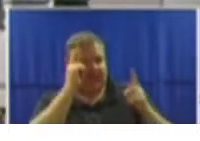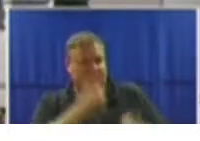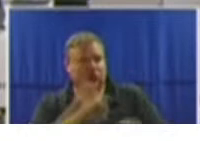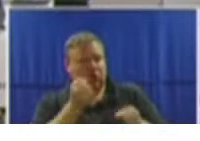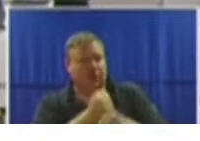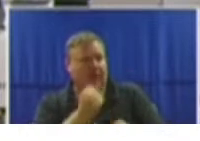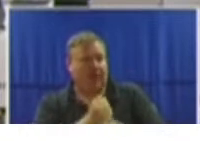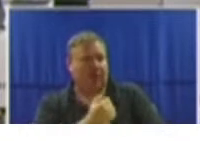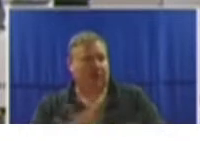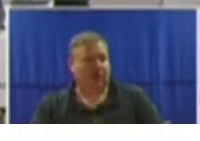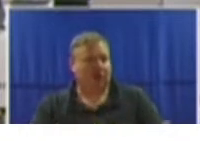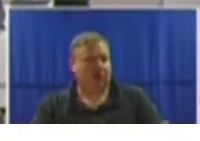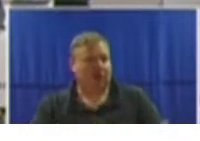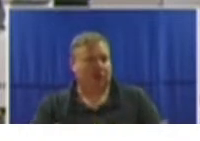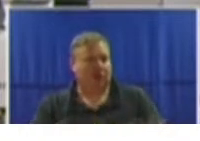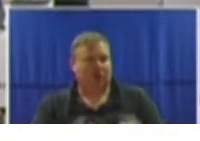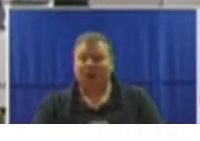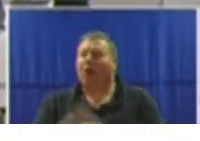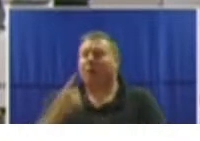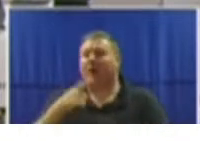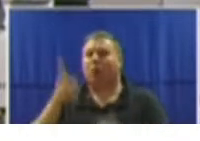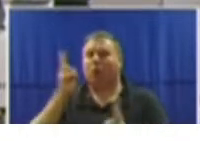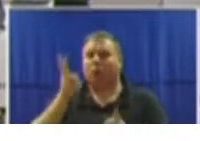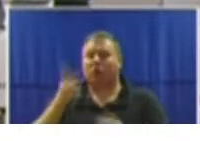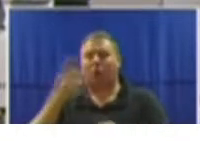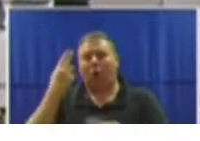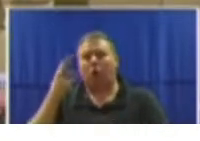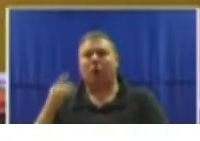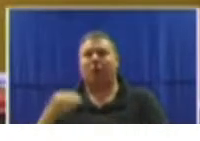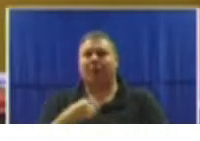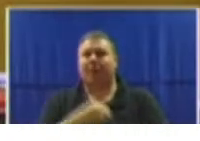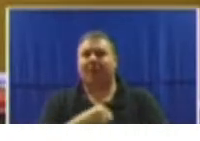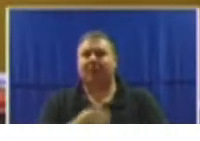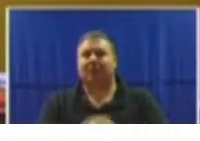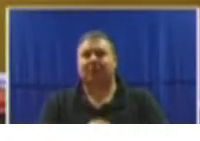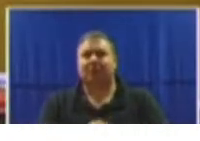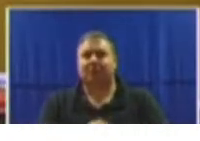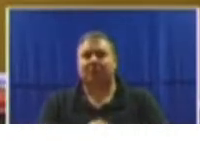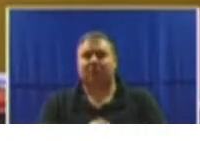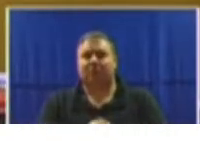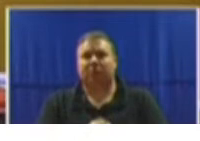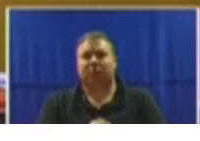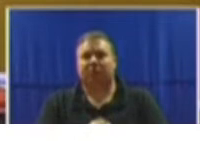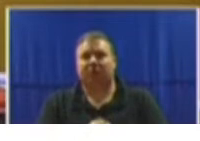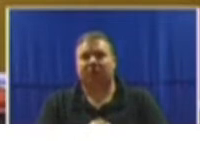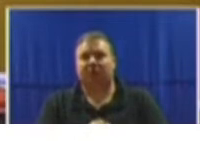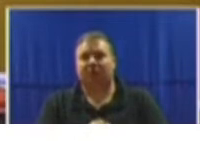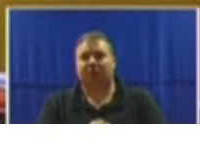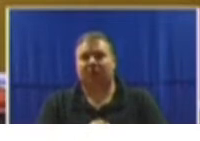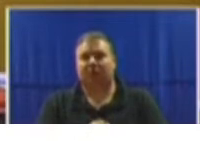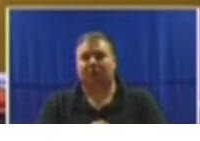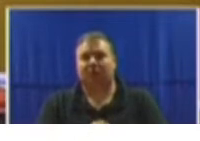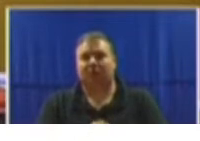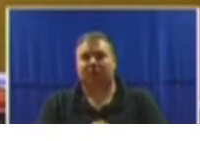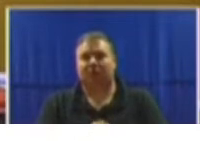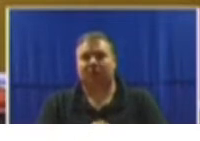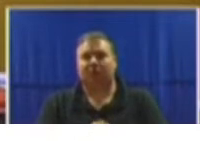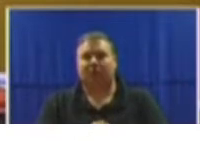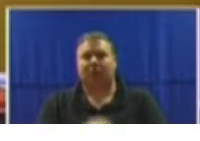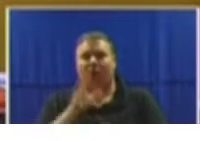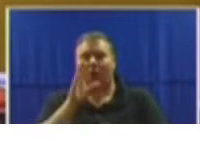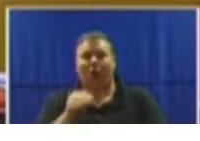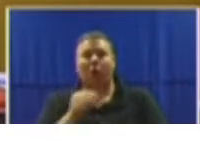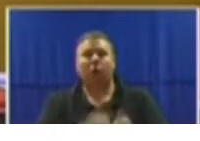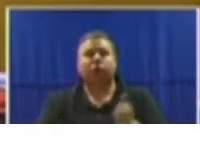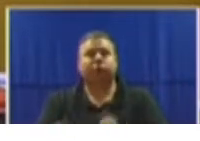that. Finish then. So also, I think, honorable members, I think, and I want to request the whips to look into this, or the rules